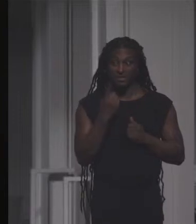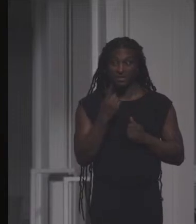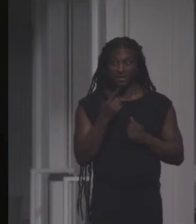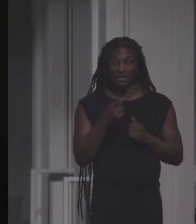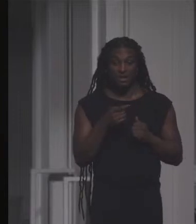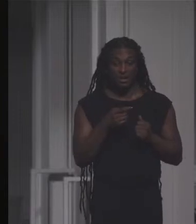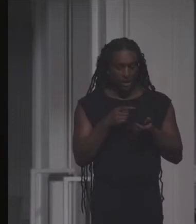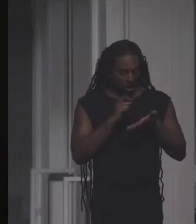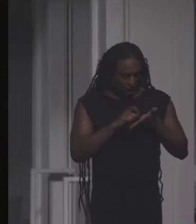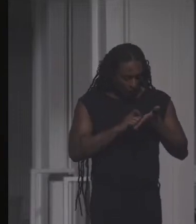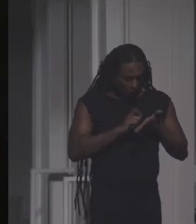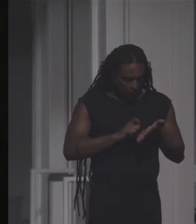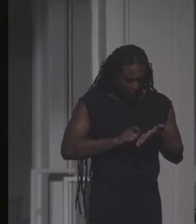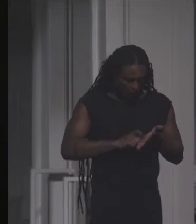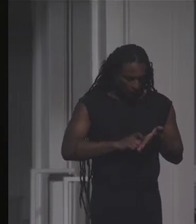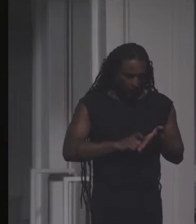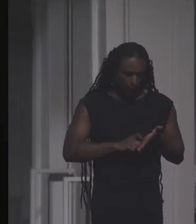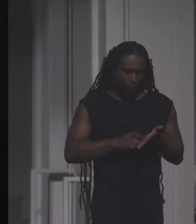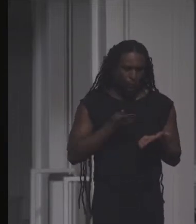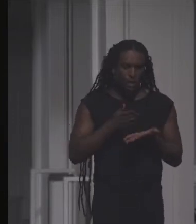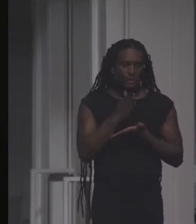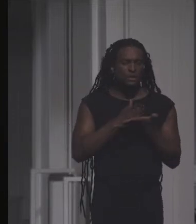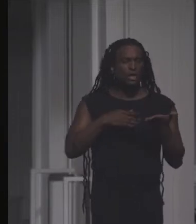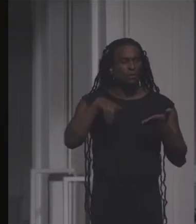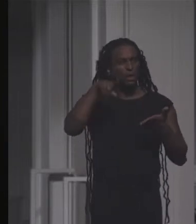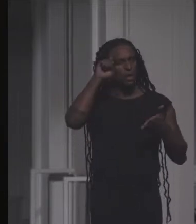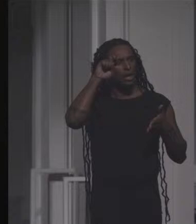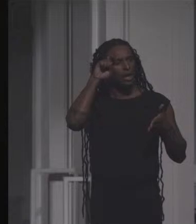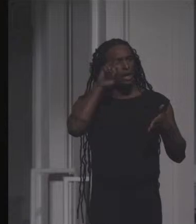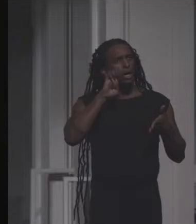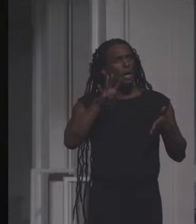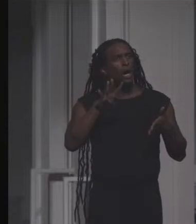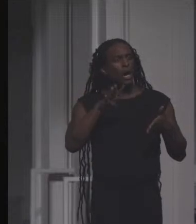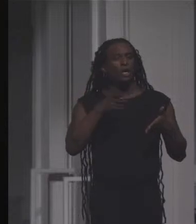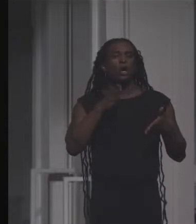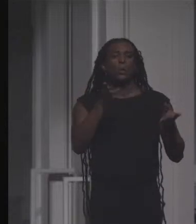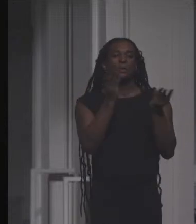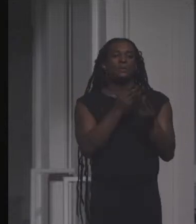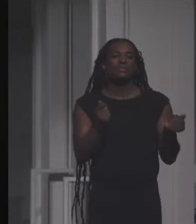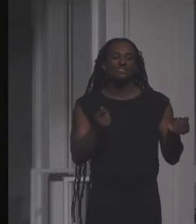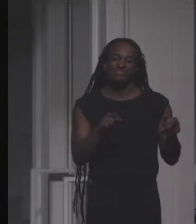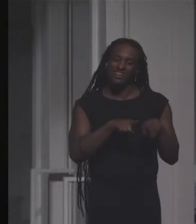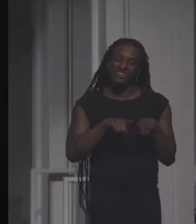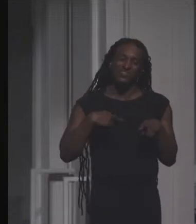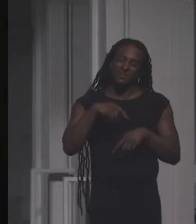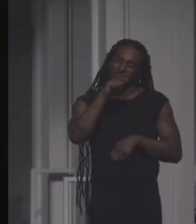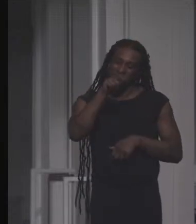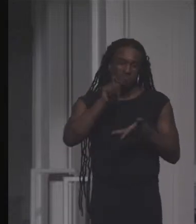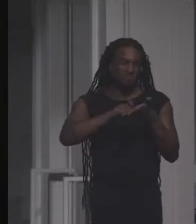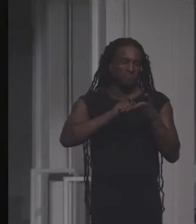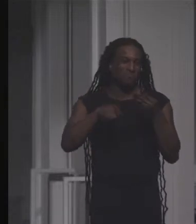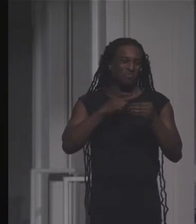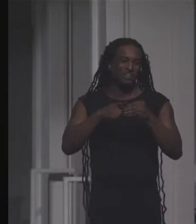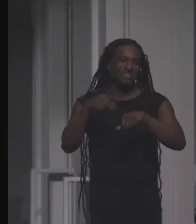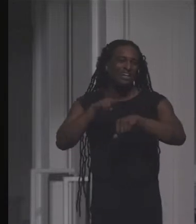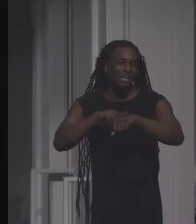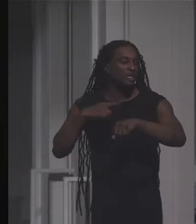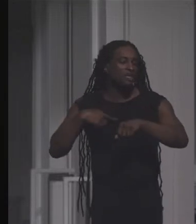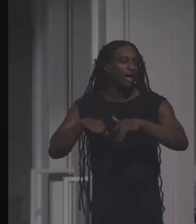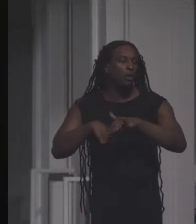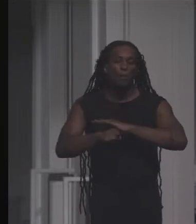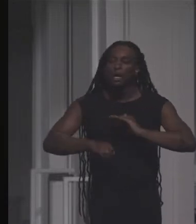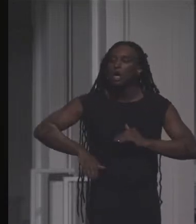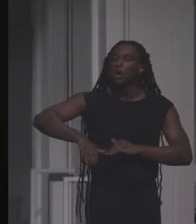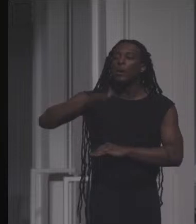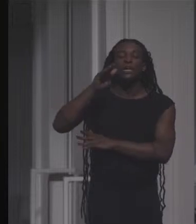answer some of these questions. Plus, honestly, I love to write about nature. And I was born and raised in Yorkshire,